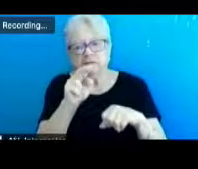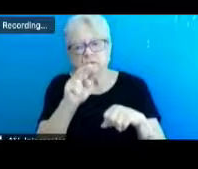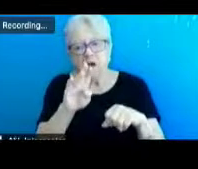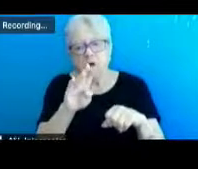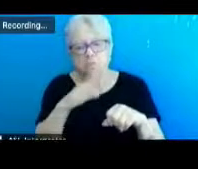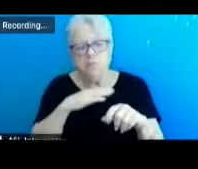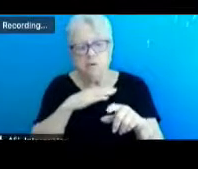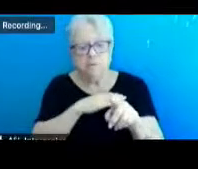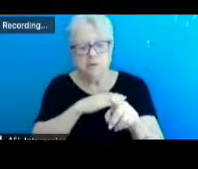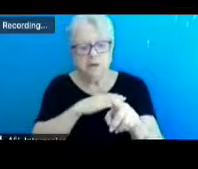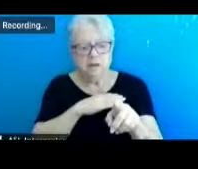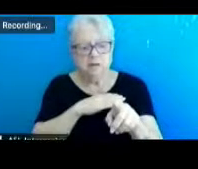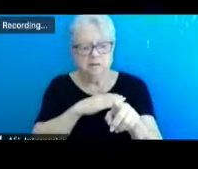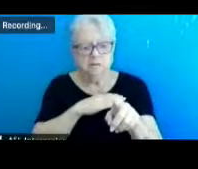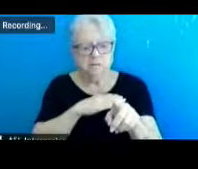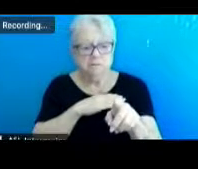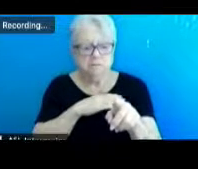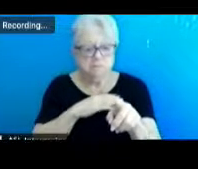And